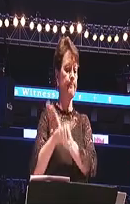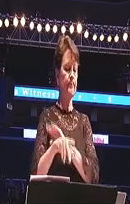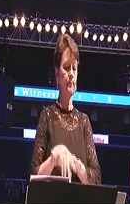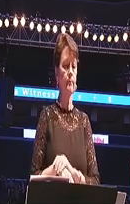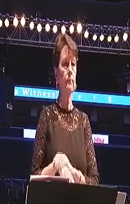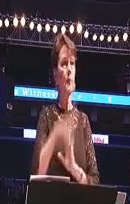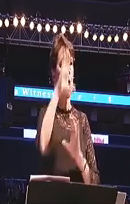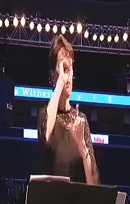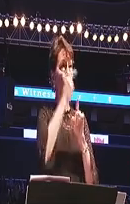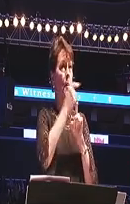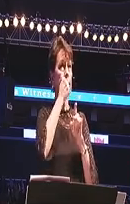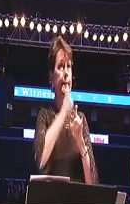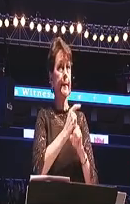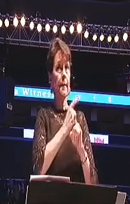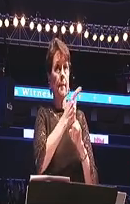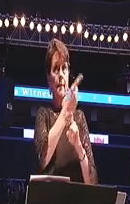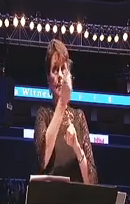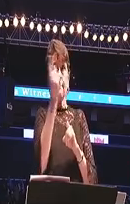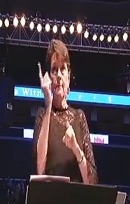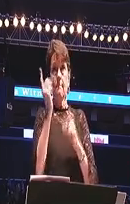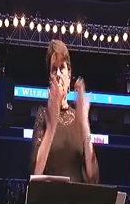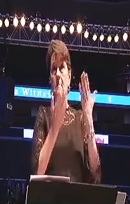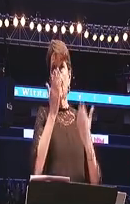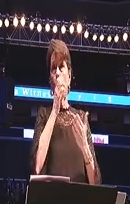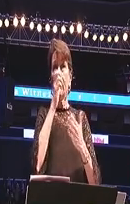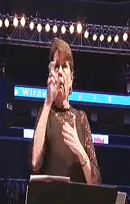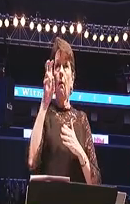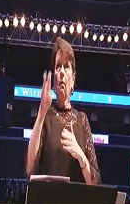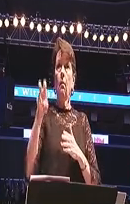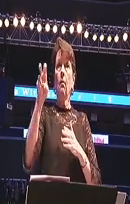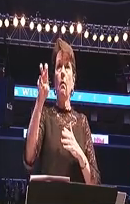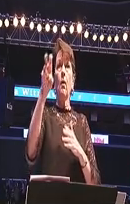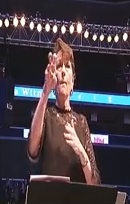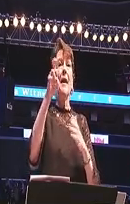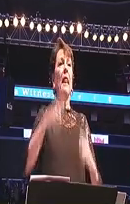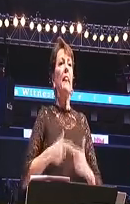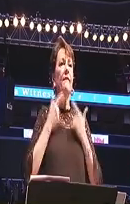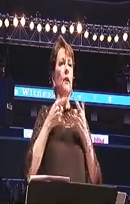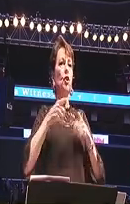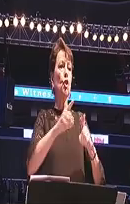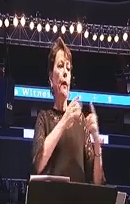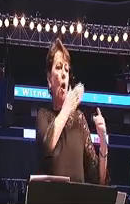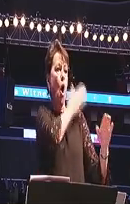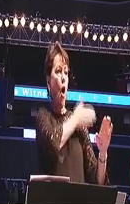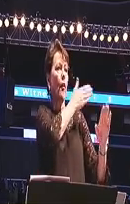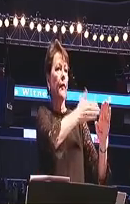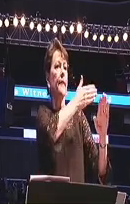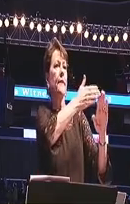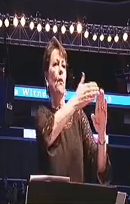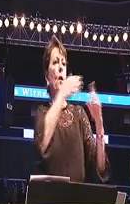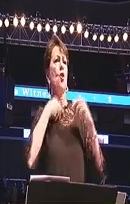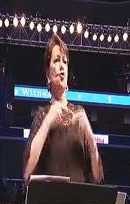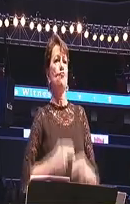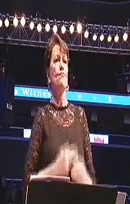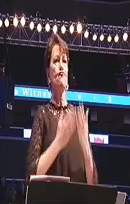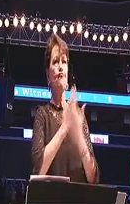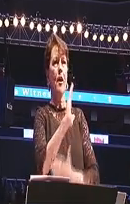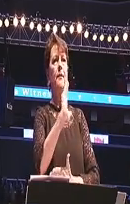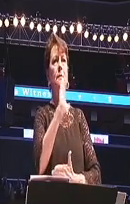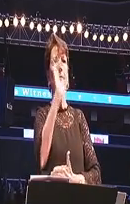I today, perhaps we haven't been at all these points in history when human rights was grossly